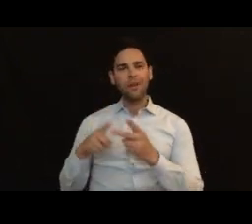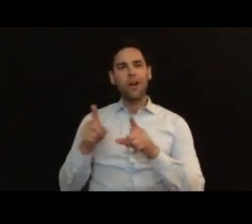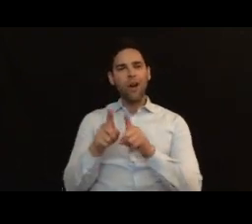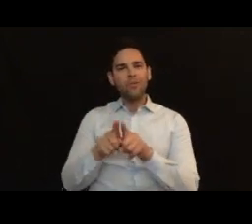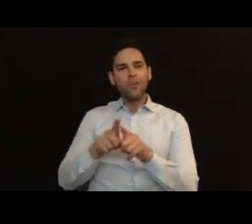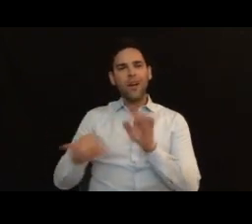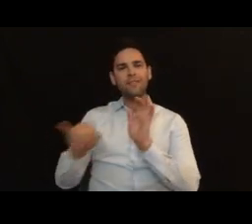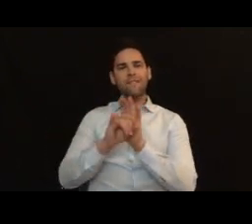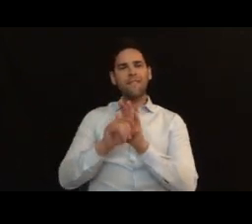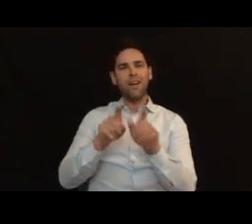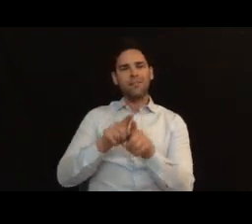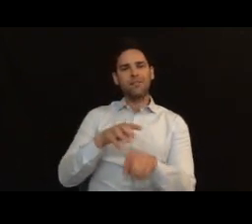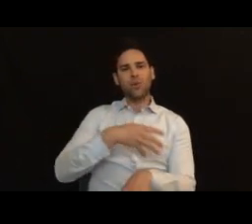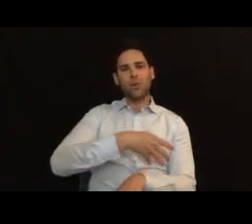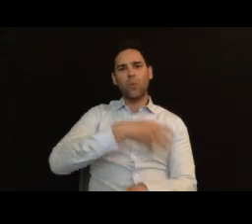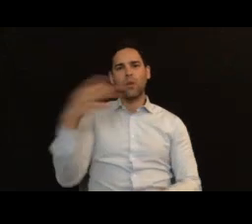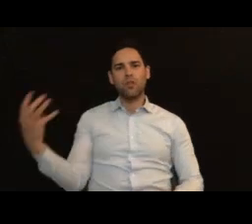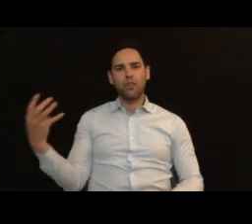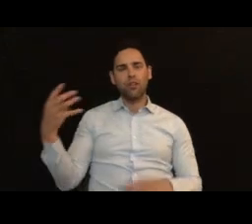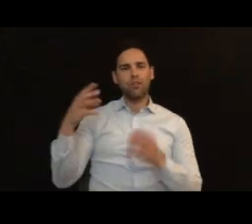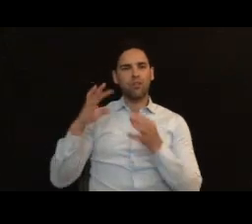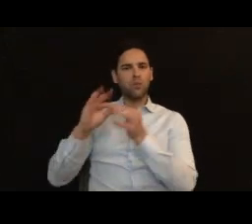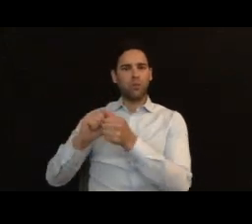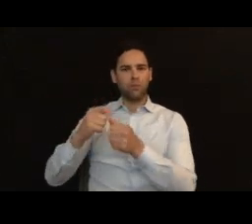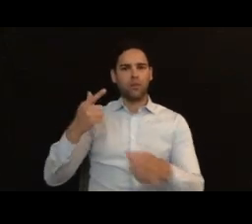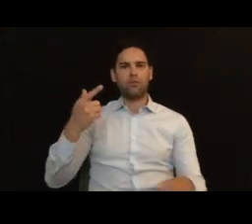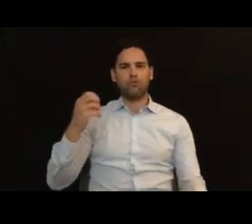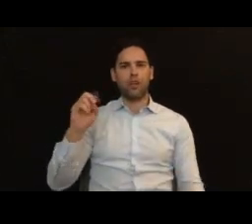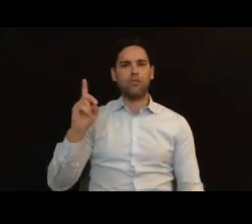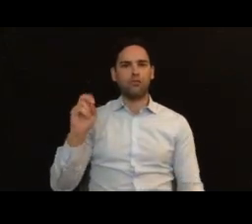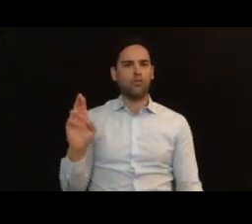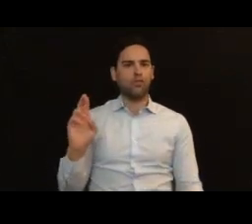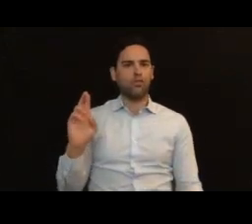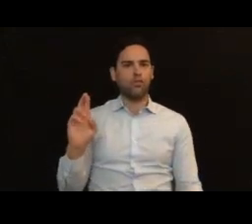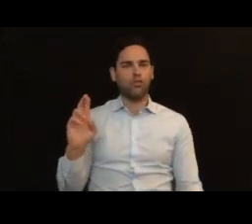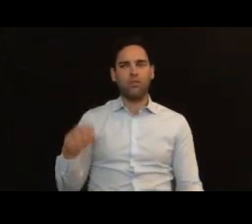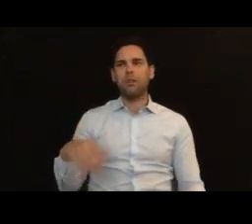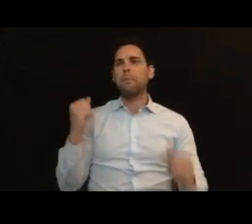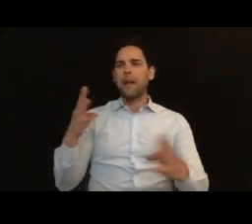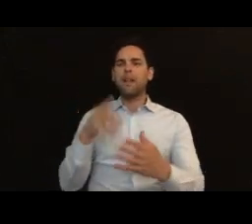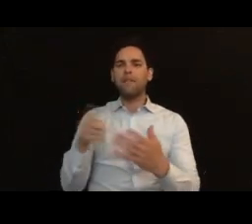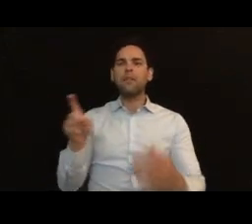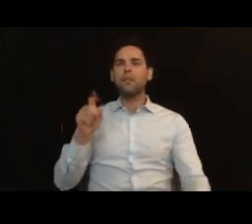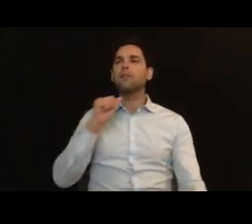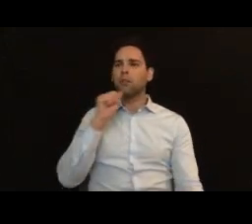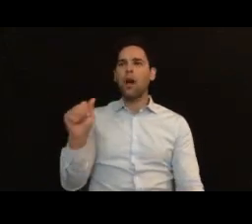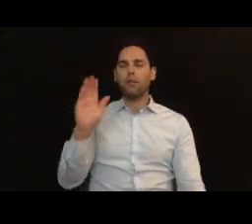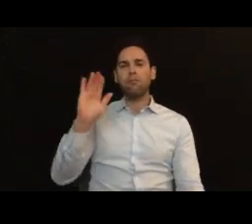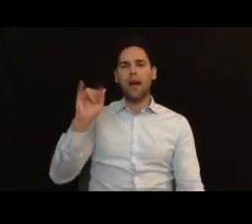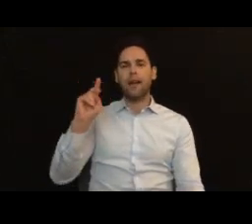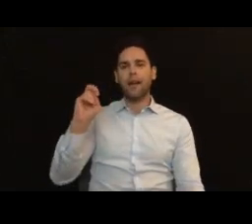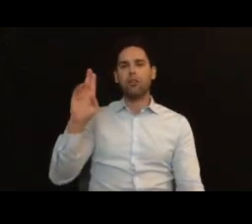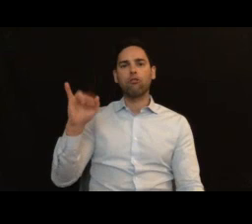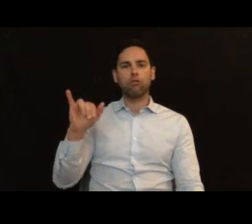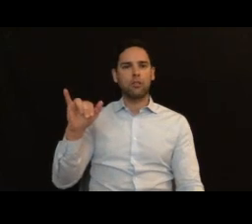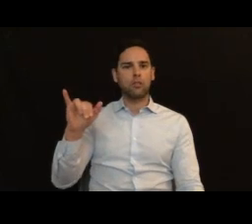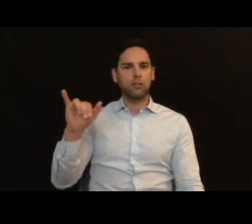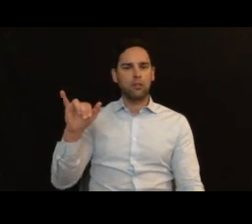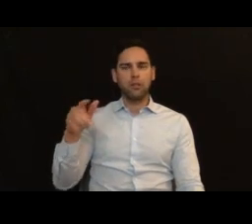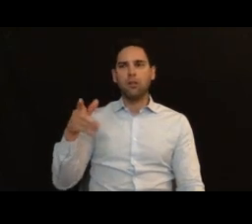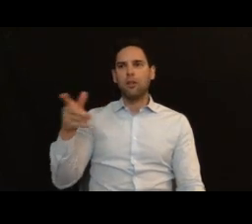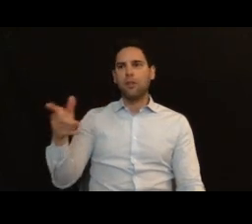some way that relates to gender. So a lot of people in the community are non-binary. So that means that they identify